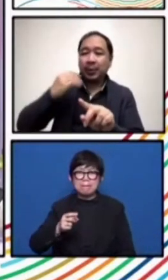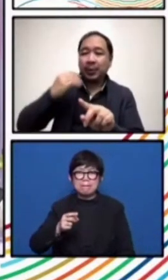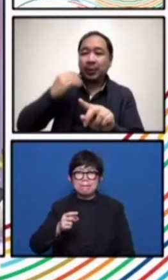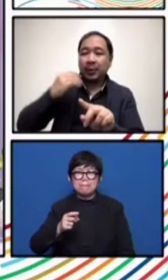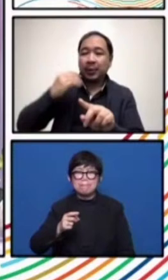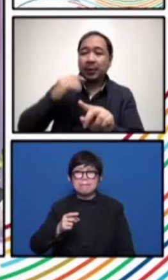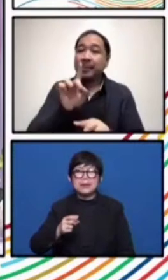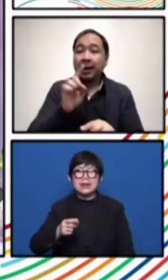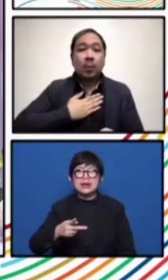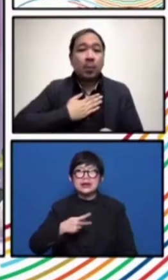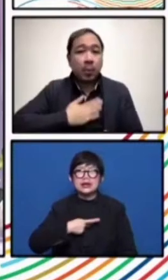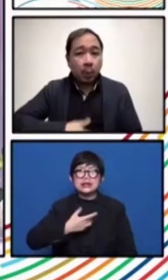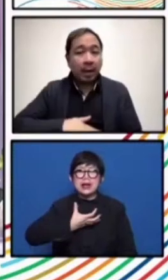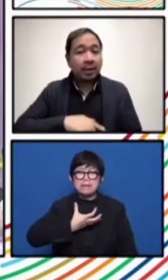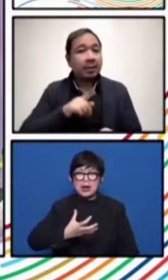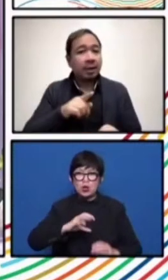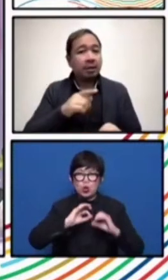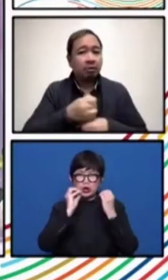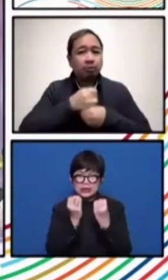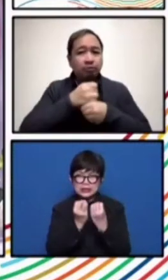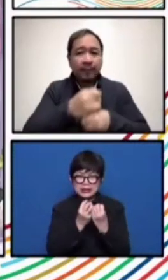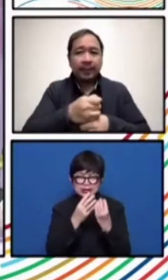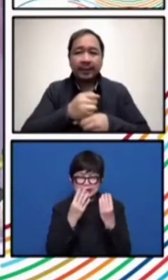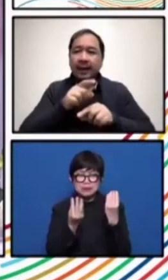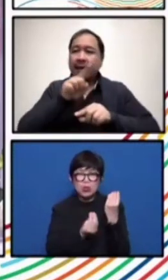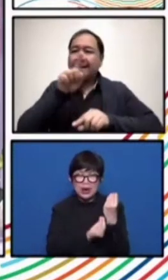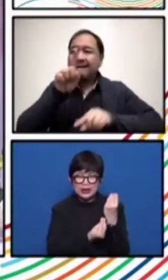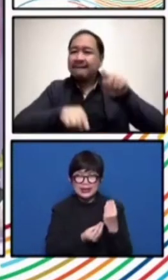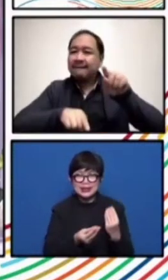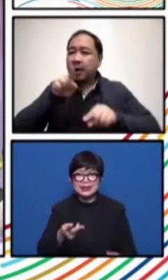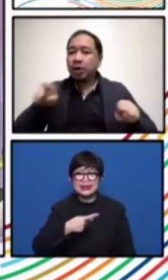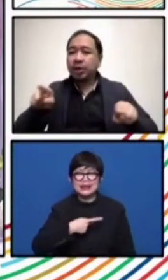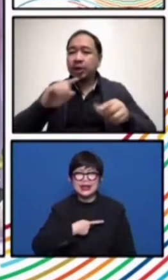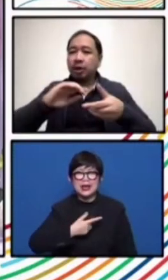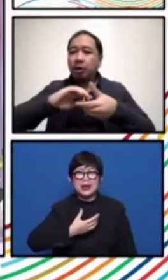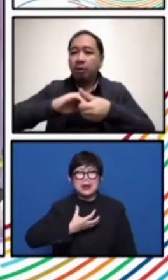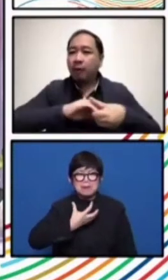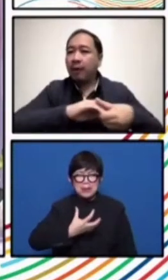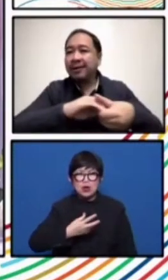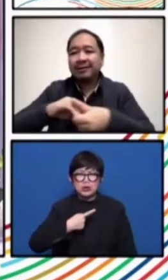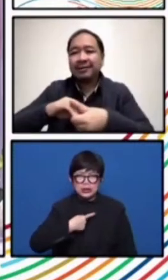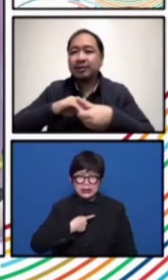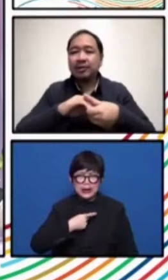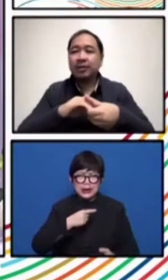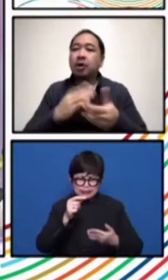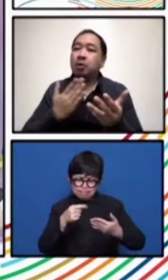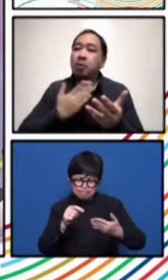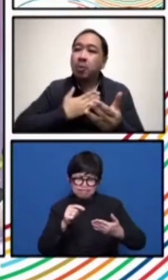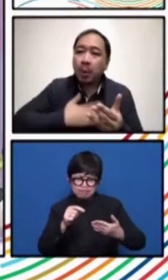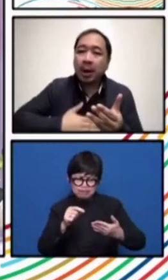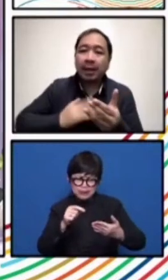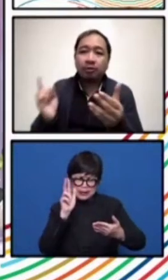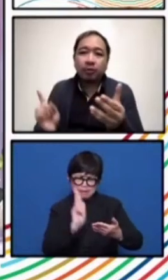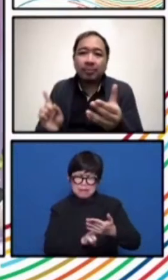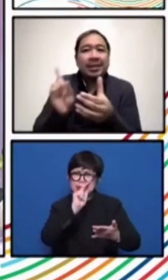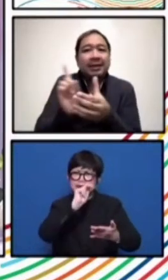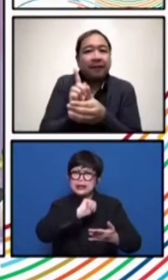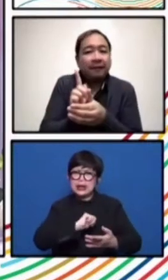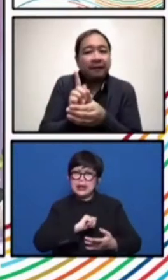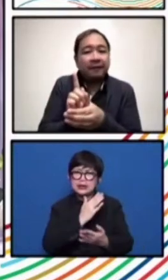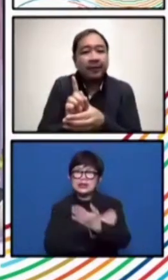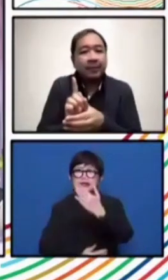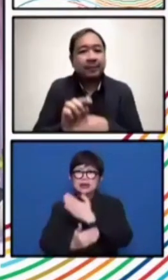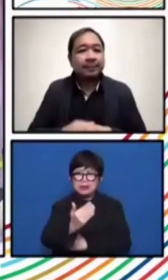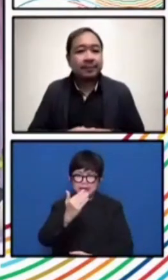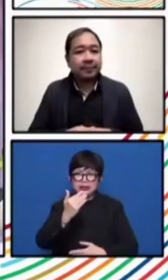organizations we want to be counted ensure that person disabilities I